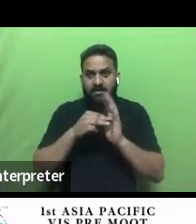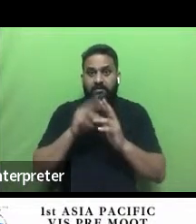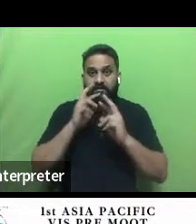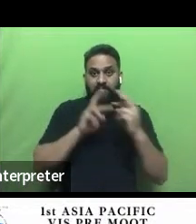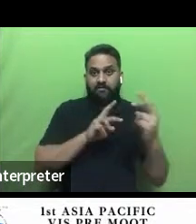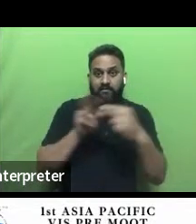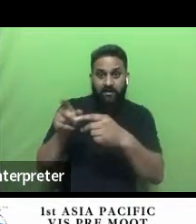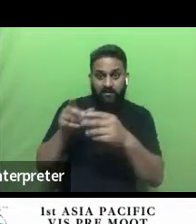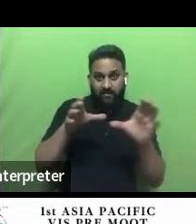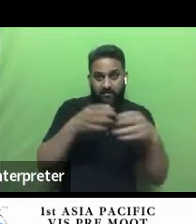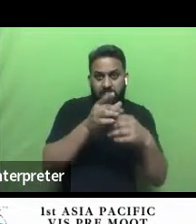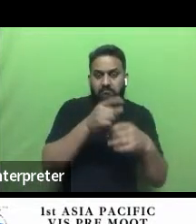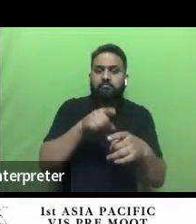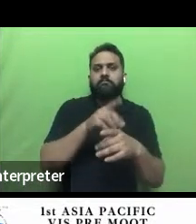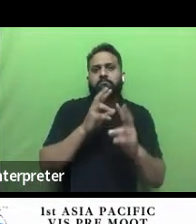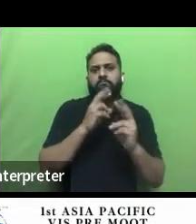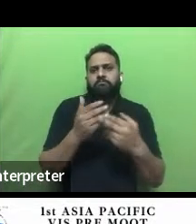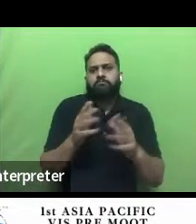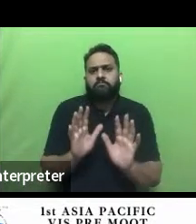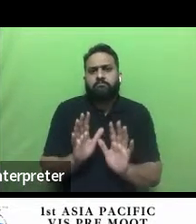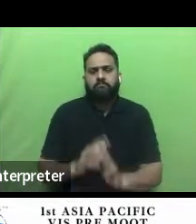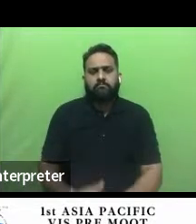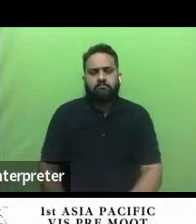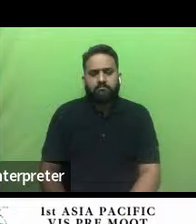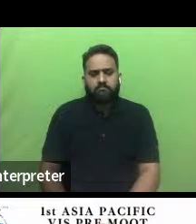well as the claimant.